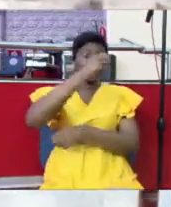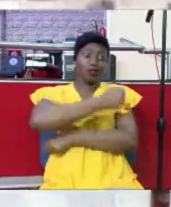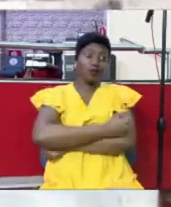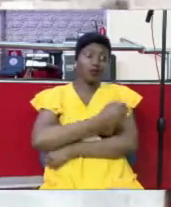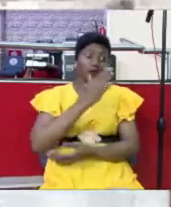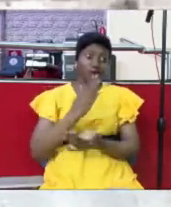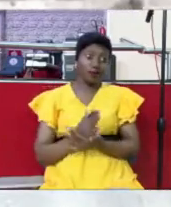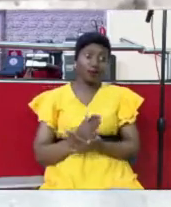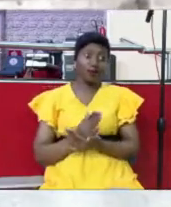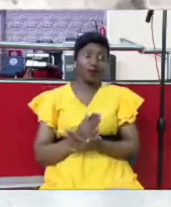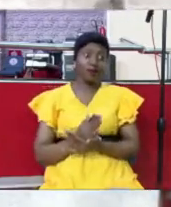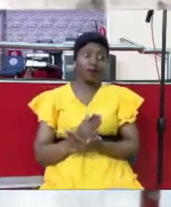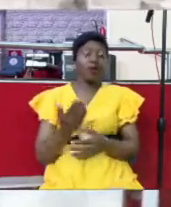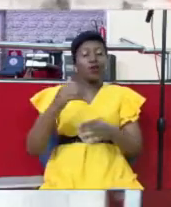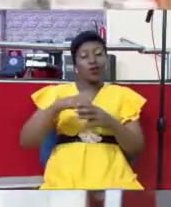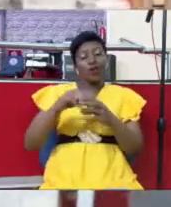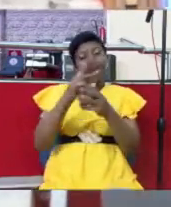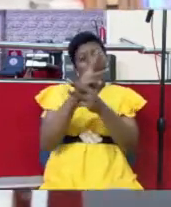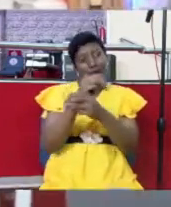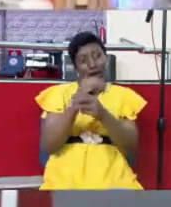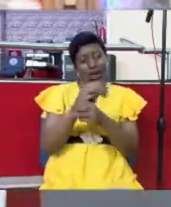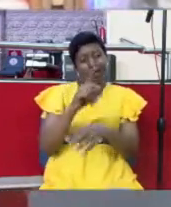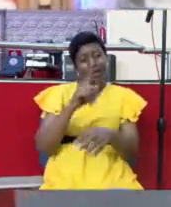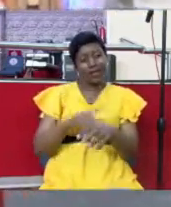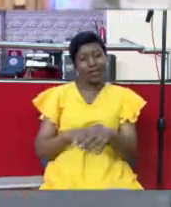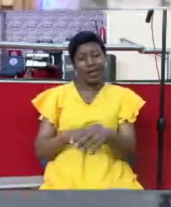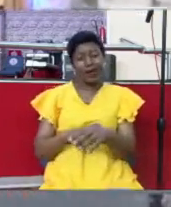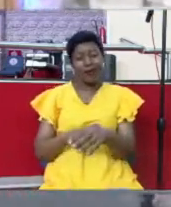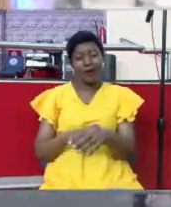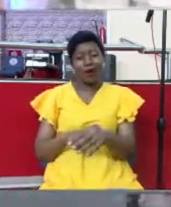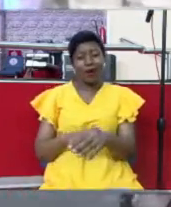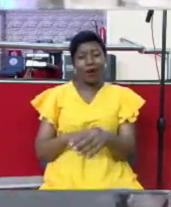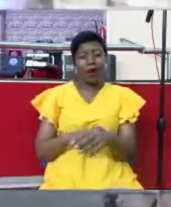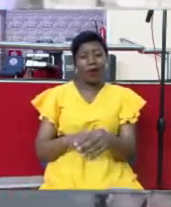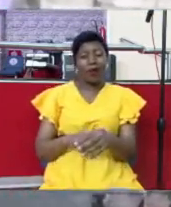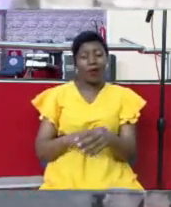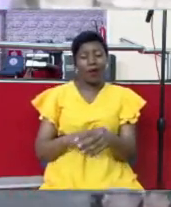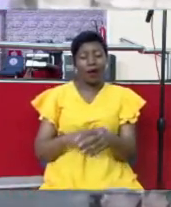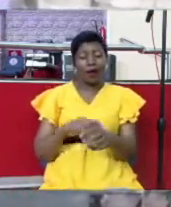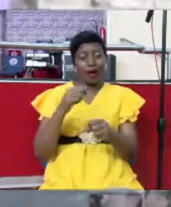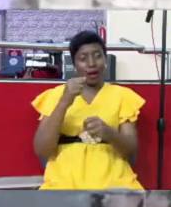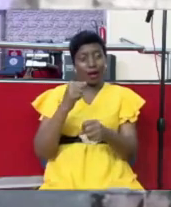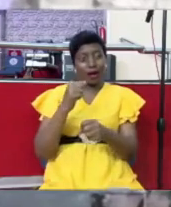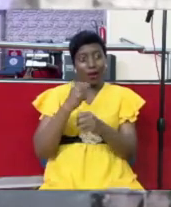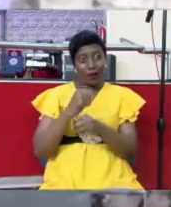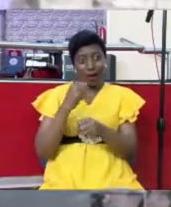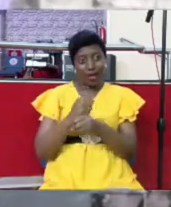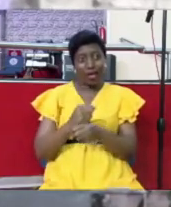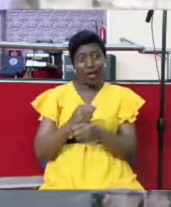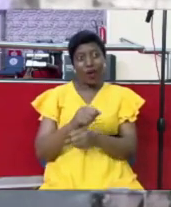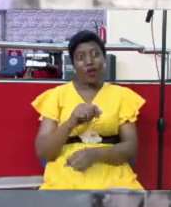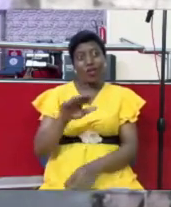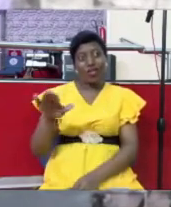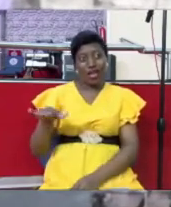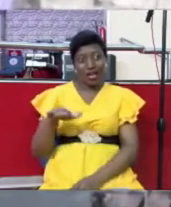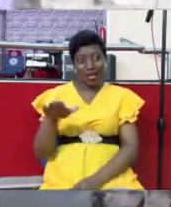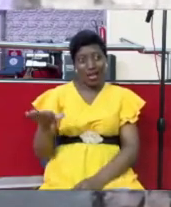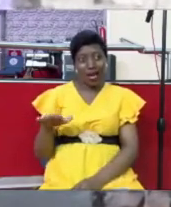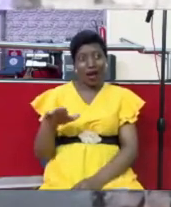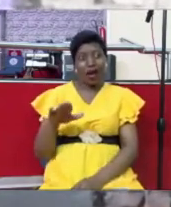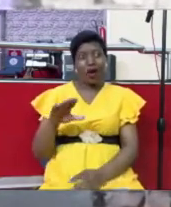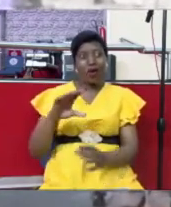maths, when you are looking for the area of a circle, hesabu ukitafuta area ya